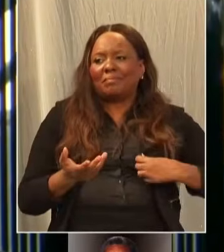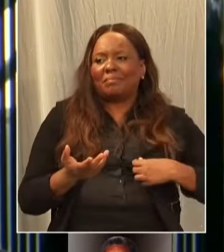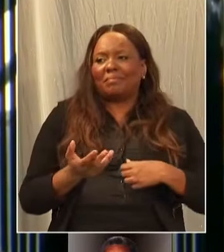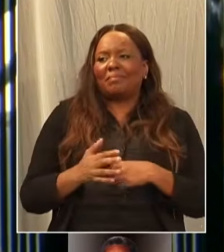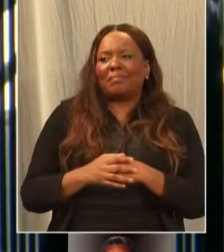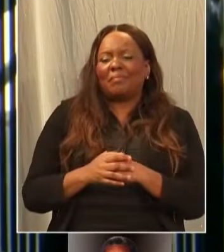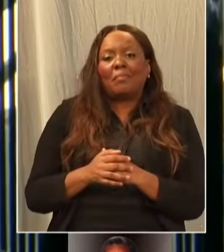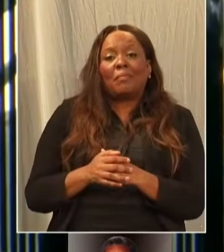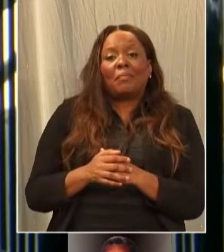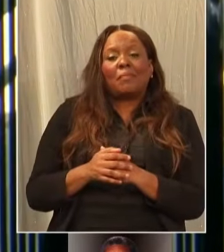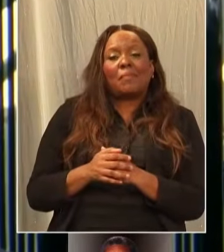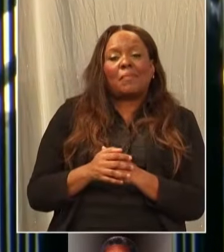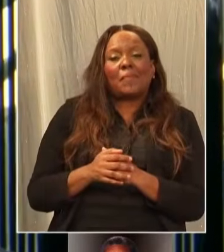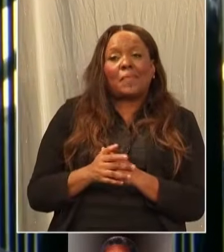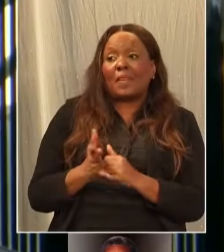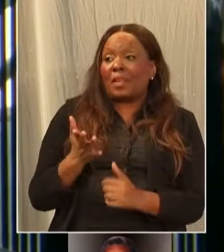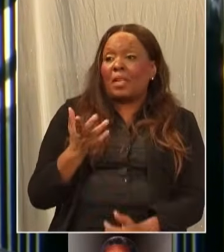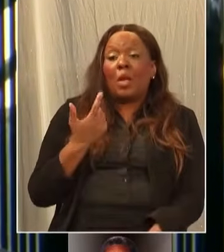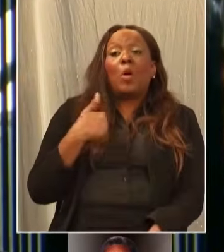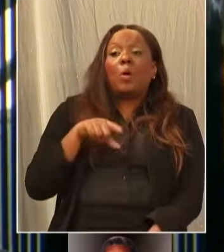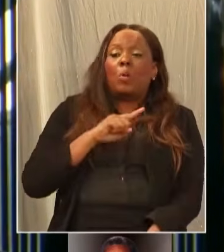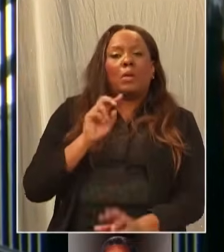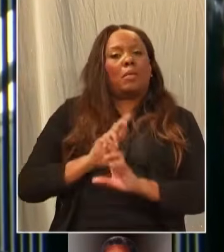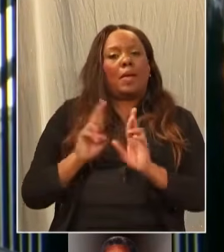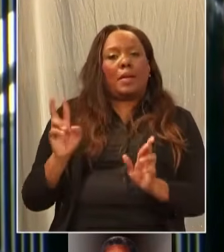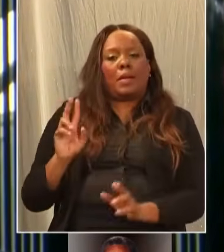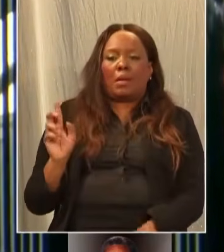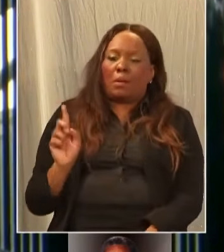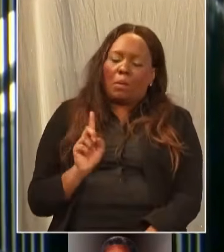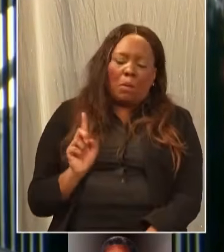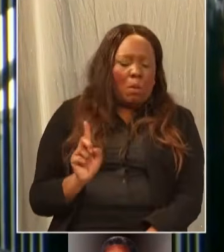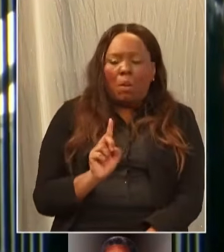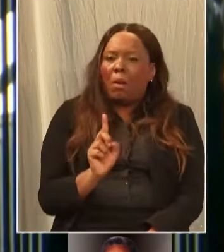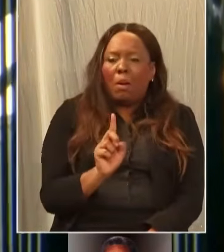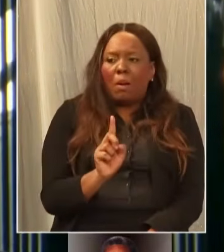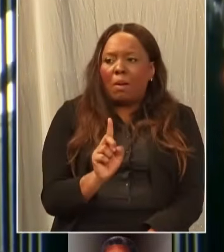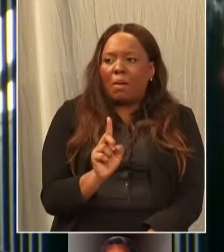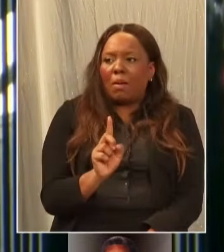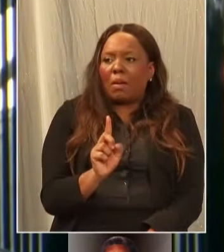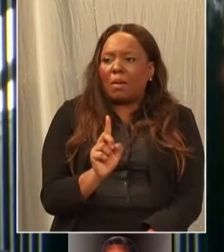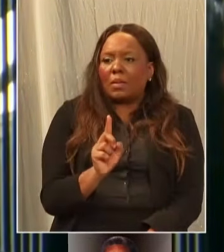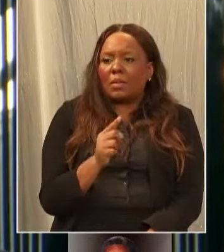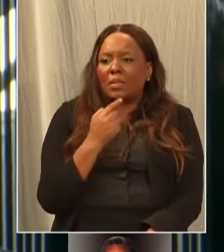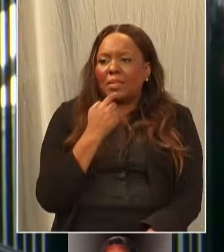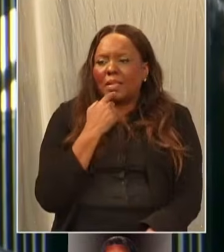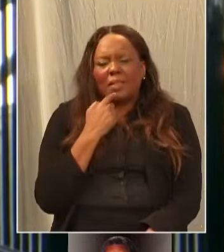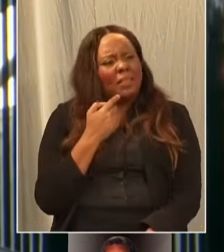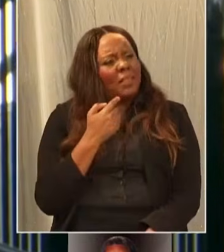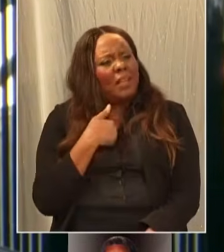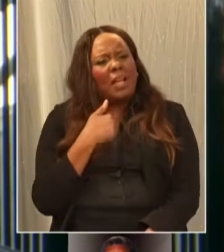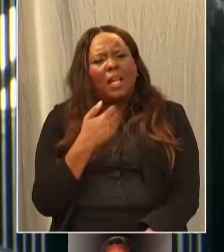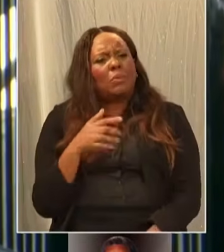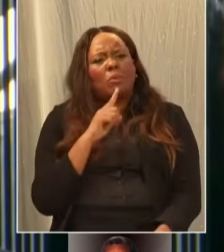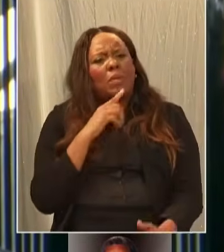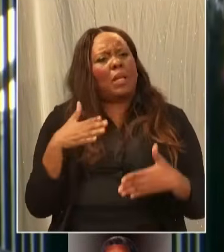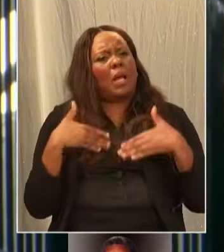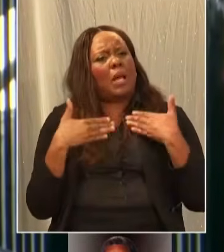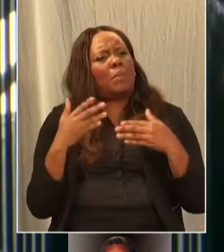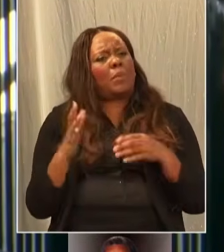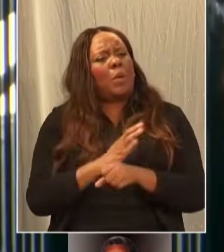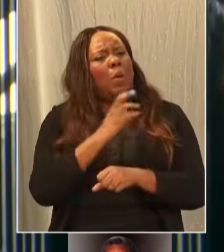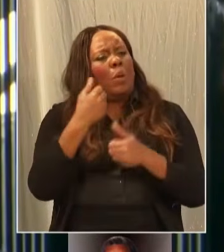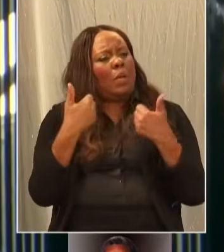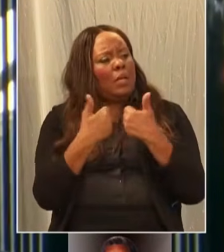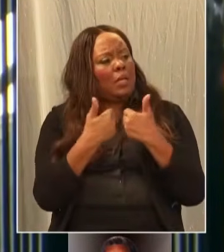last day. But as we were walking off, he said, I'm so glad that we won this game